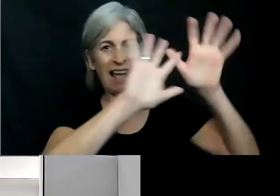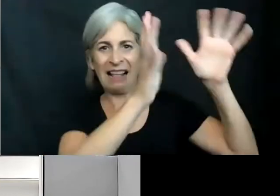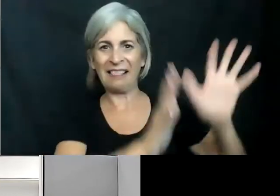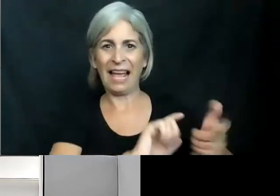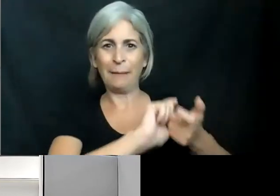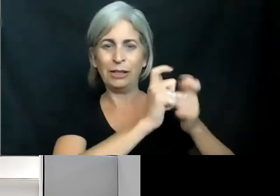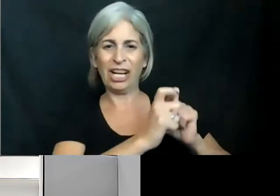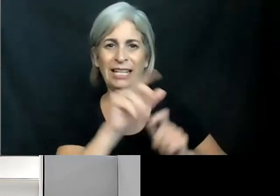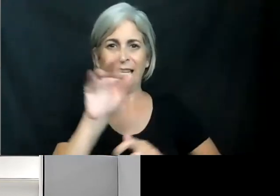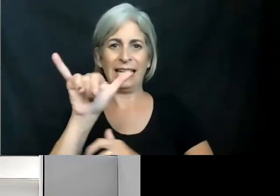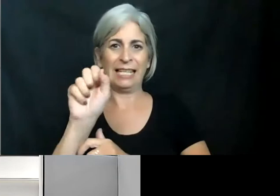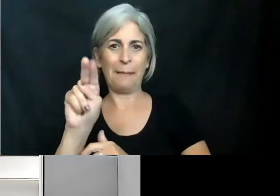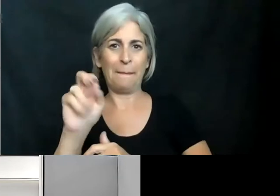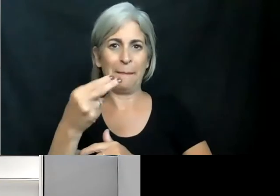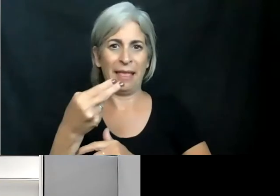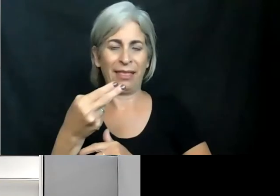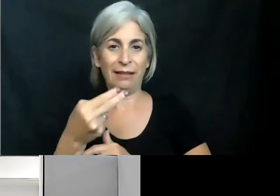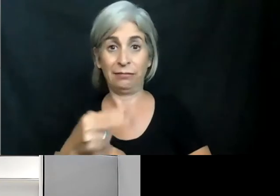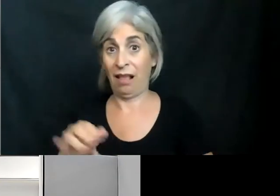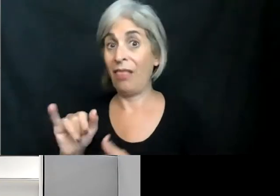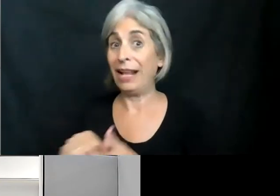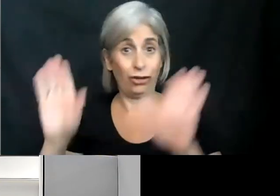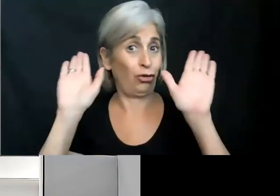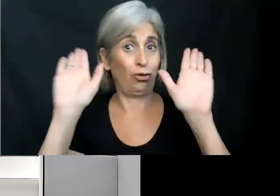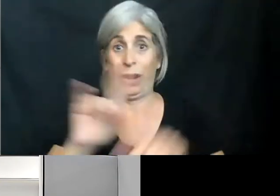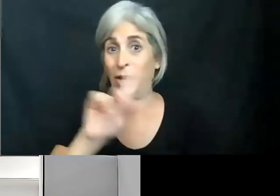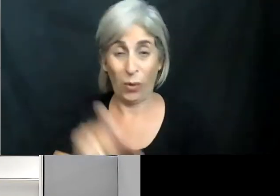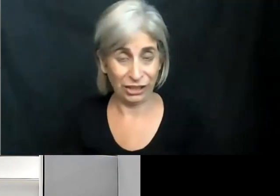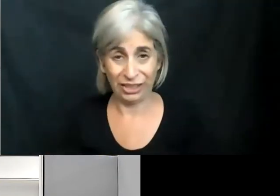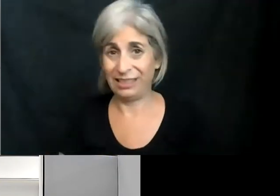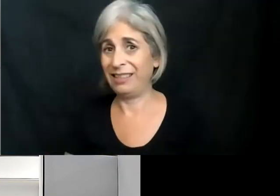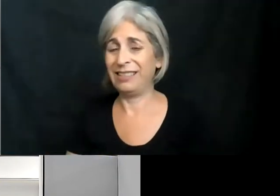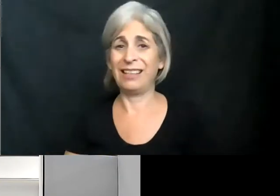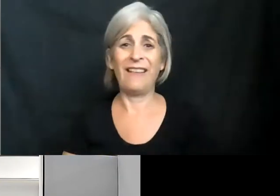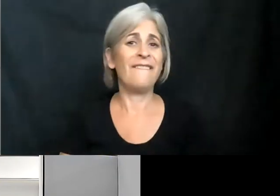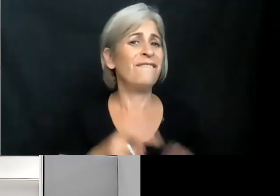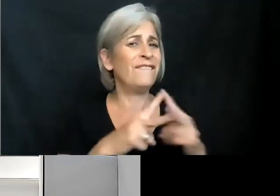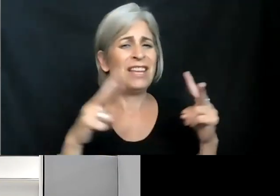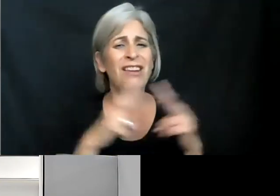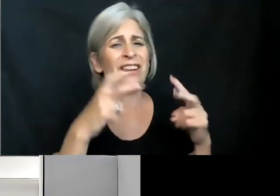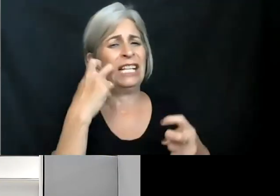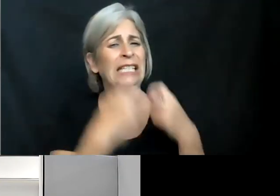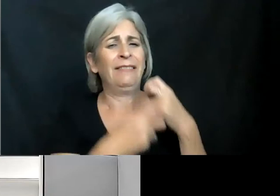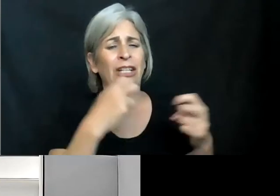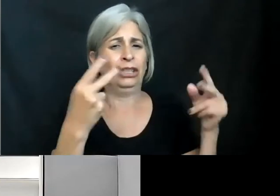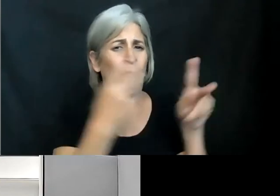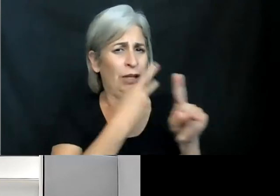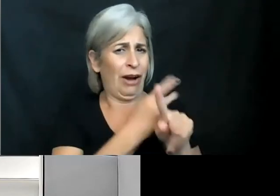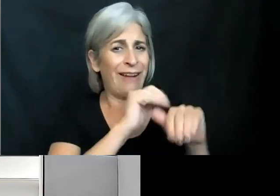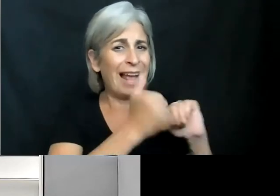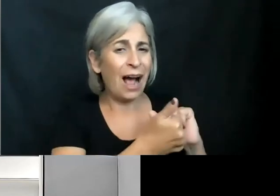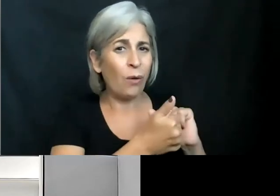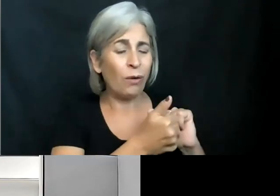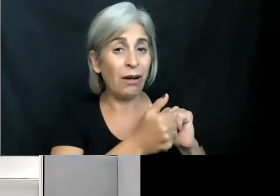that is a great question. And honestly, a very difficult thing to figure out. Climate